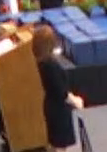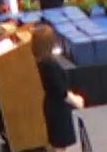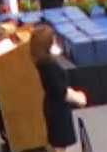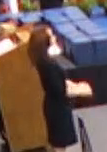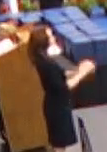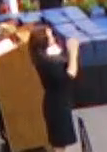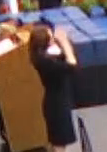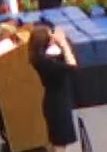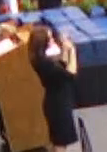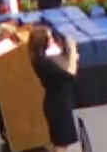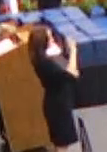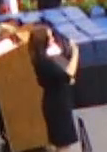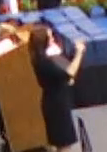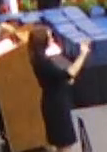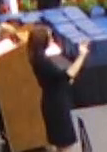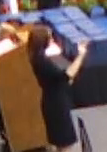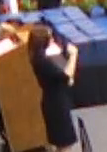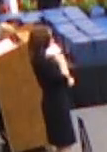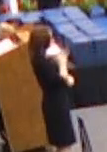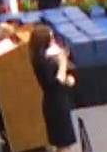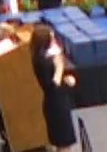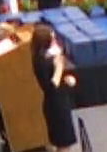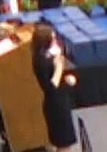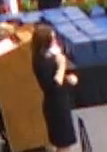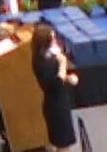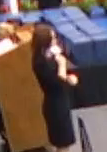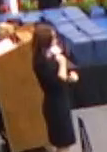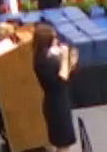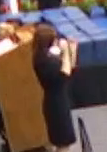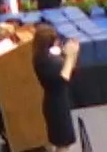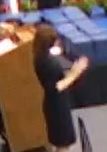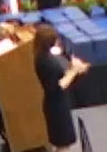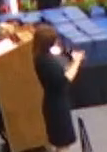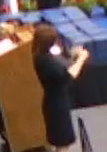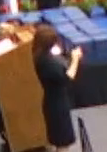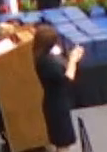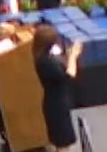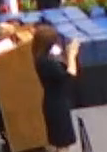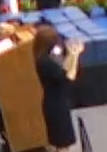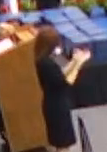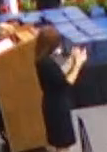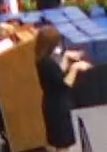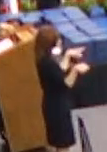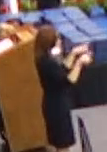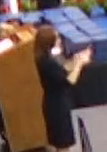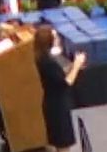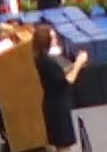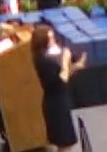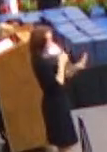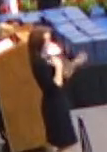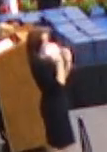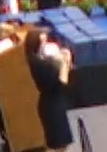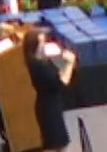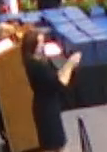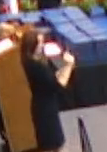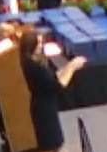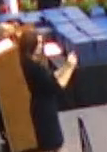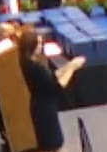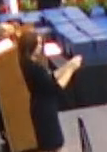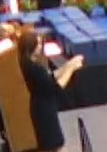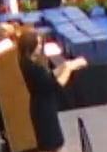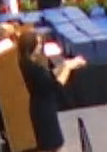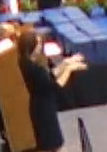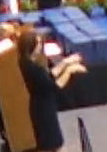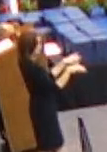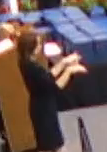President Beck, faculty, family, and friends, before I present tonight's candidates for